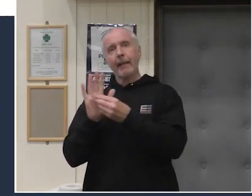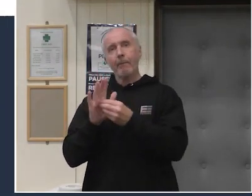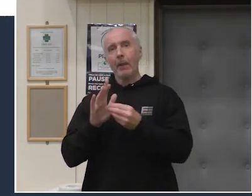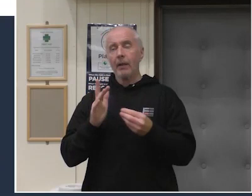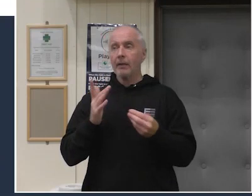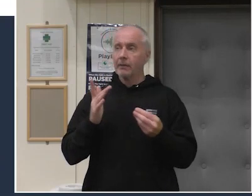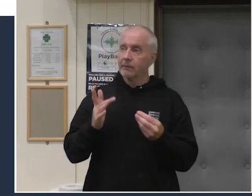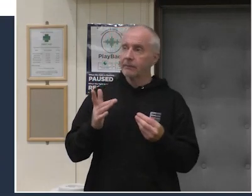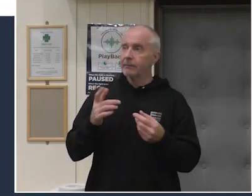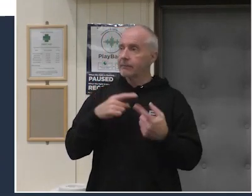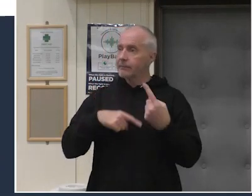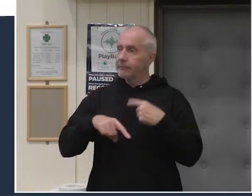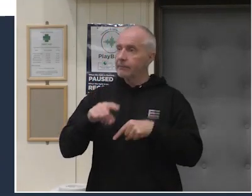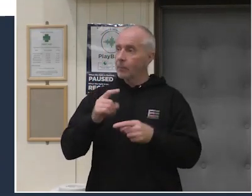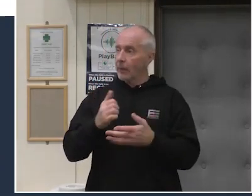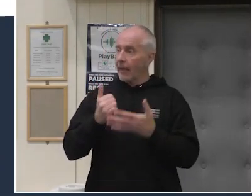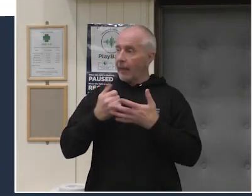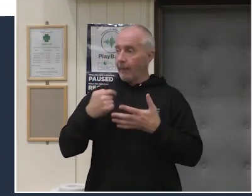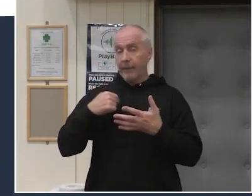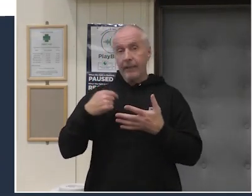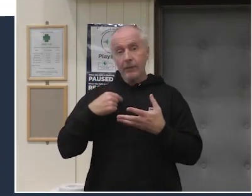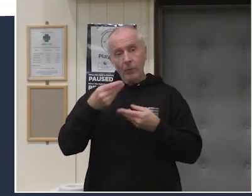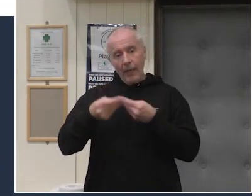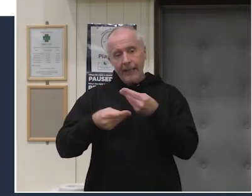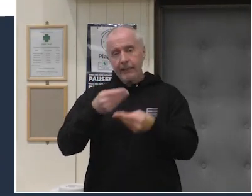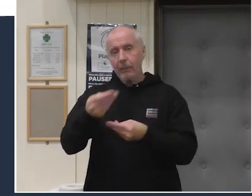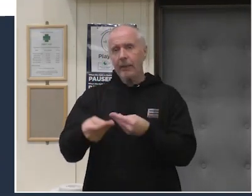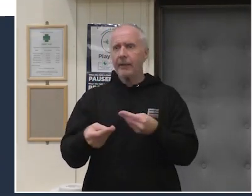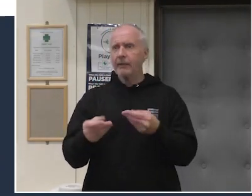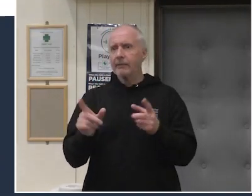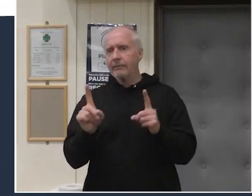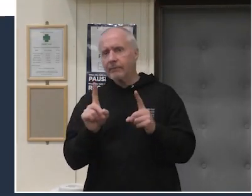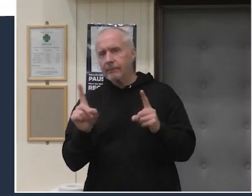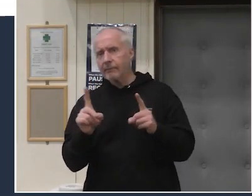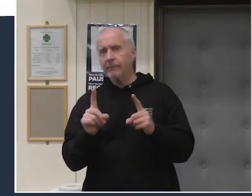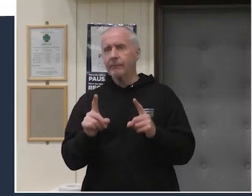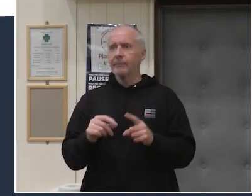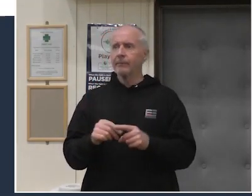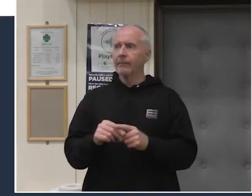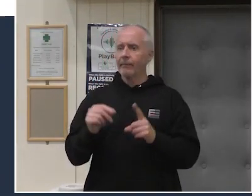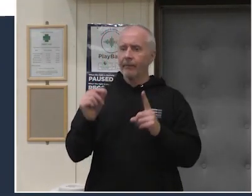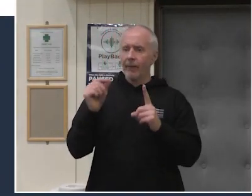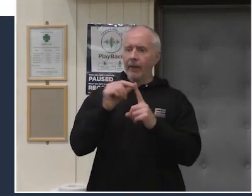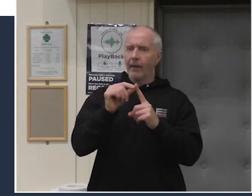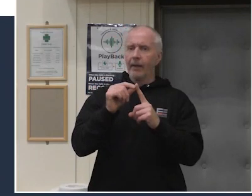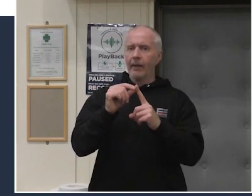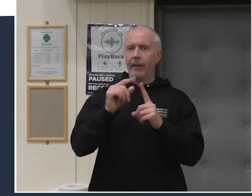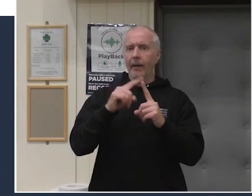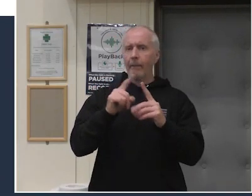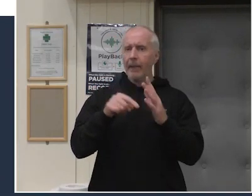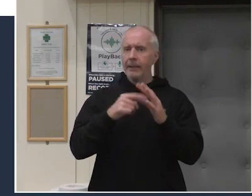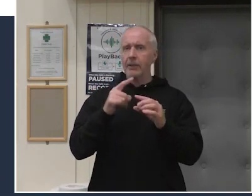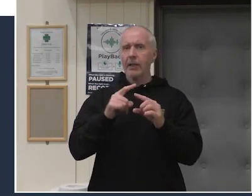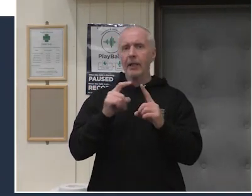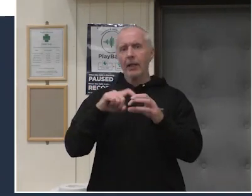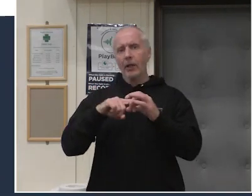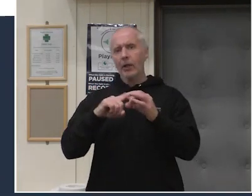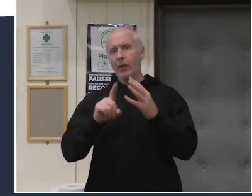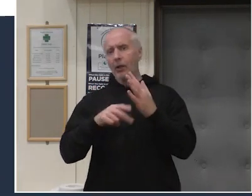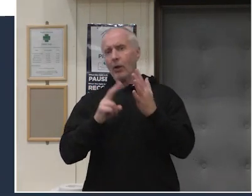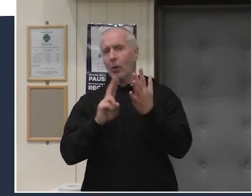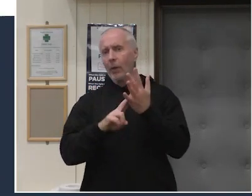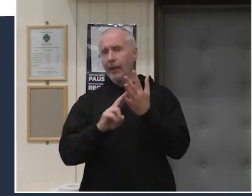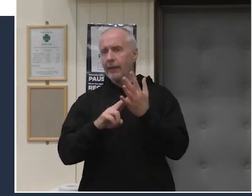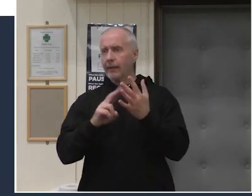here to explain how this, what we call the Peccei-Quinn mechanism, fixes strong